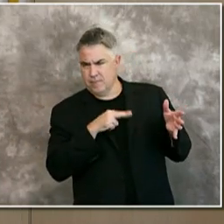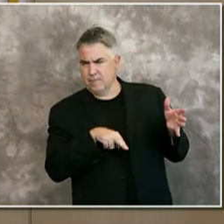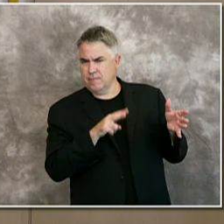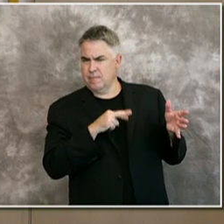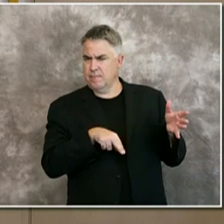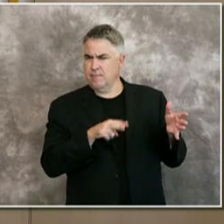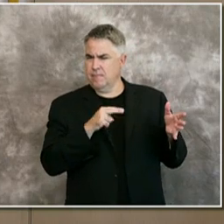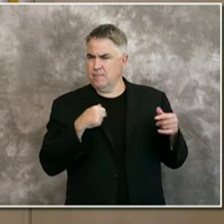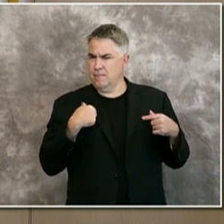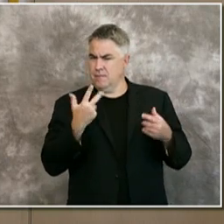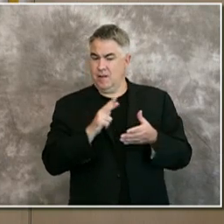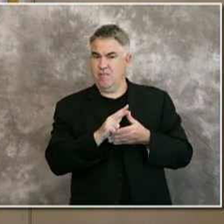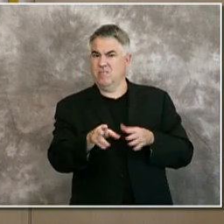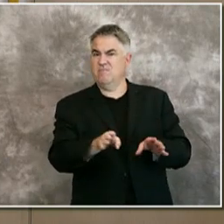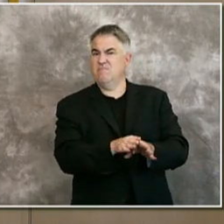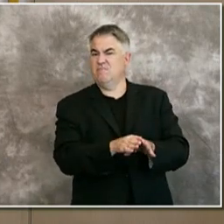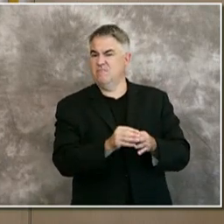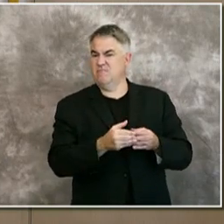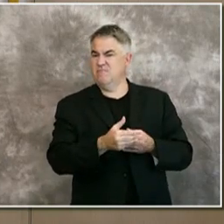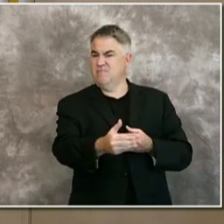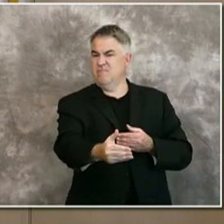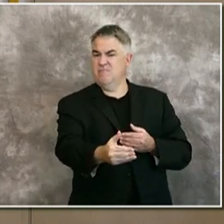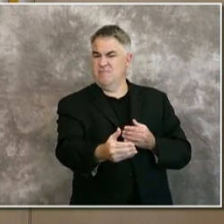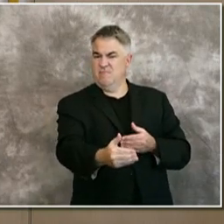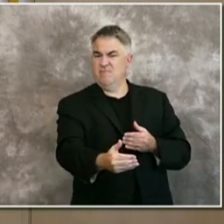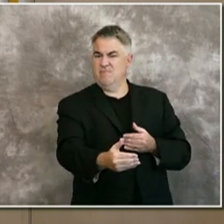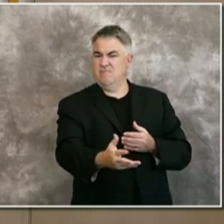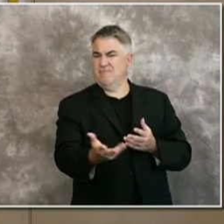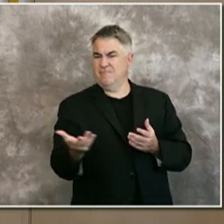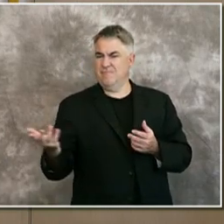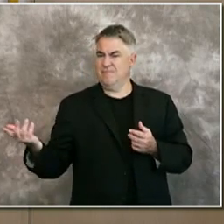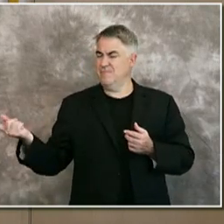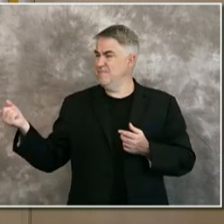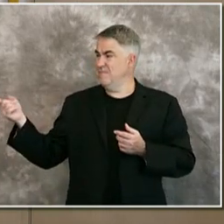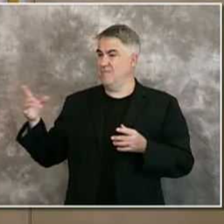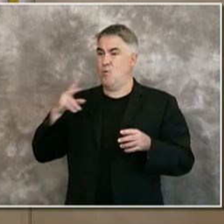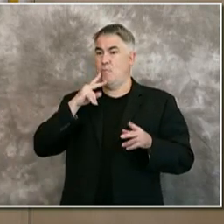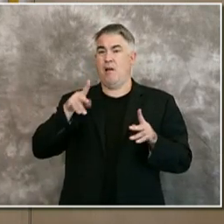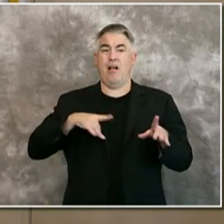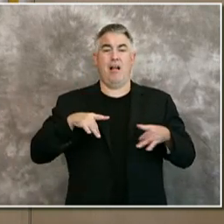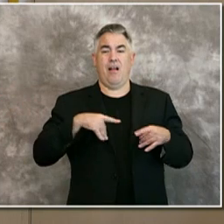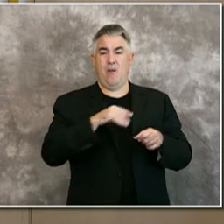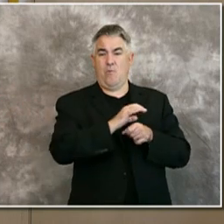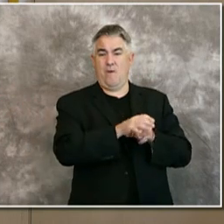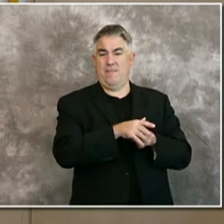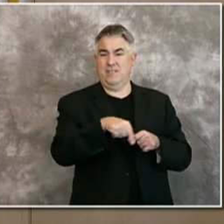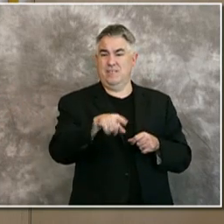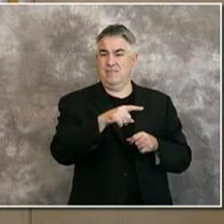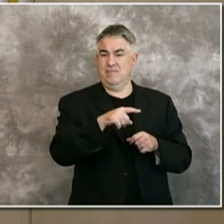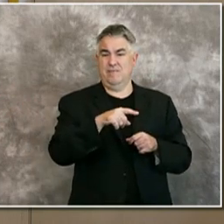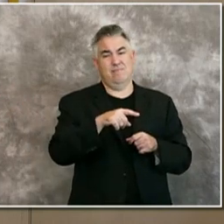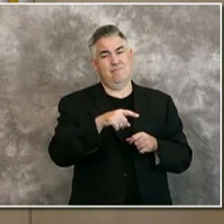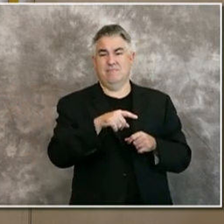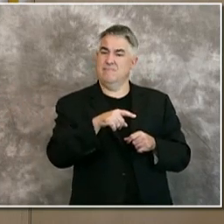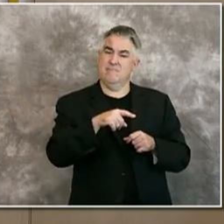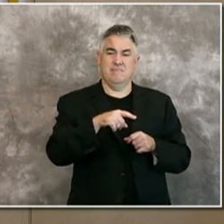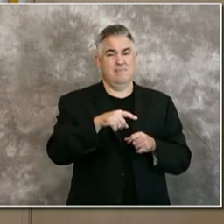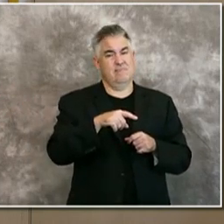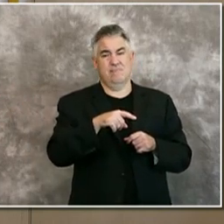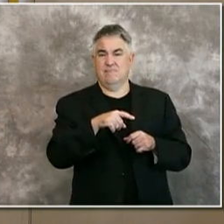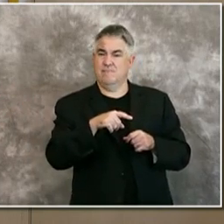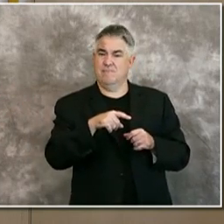back below 100 per 100,000. We're stuck in this for 3 weeks no matter what? That is correct. We are obligated